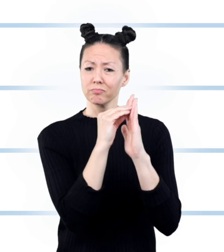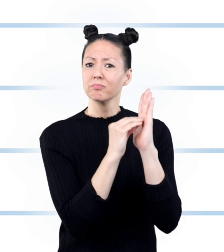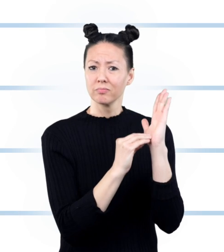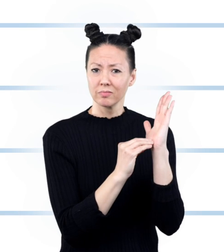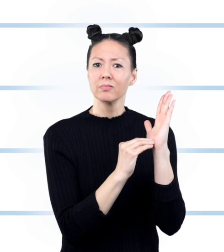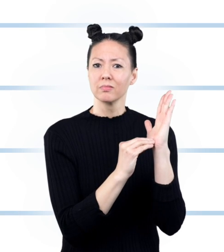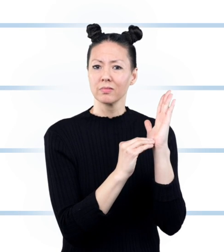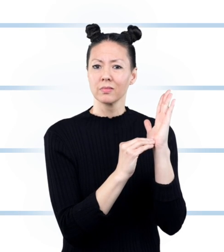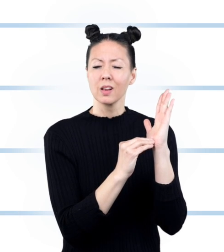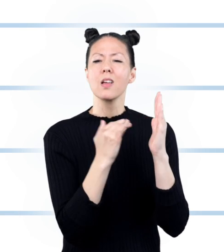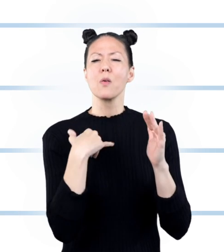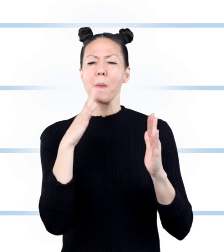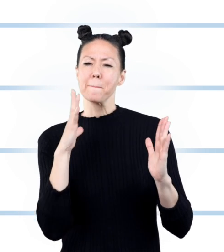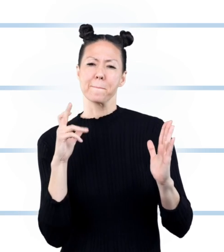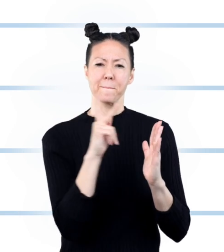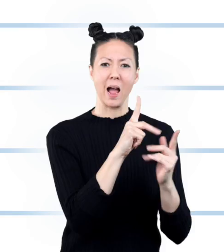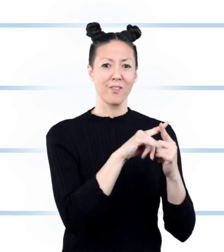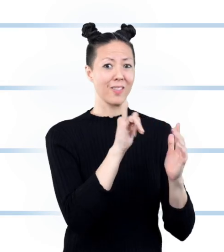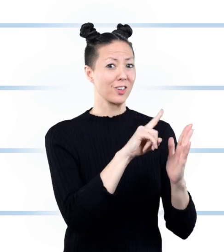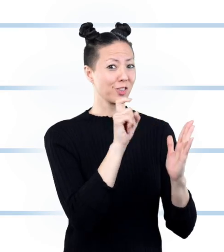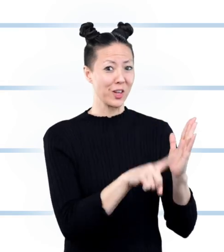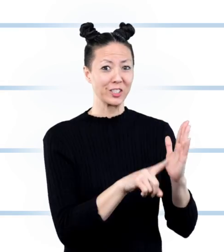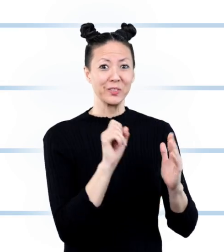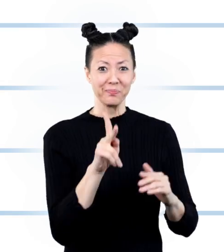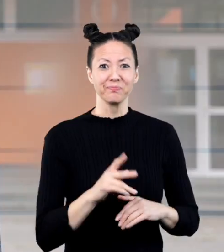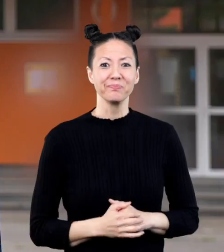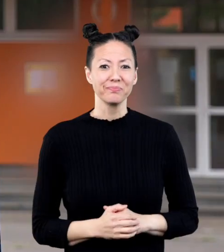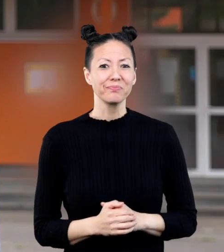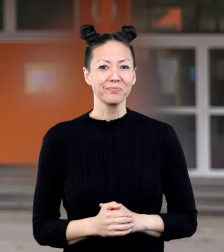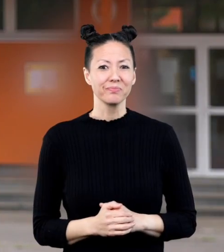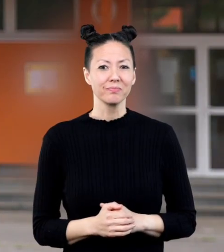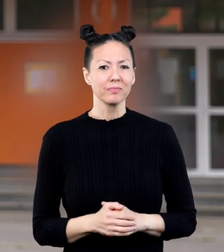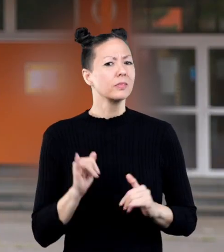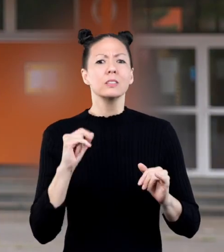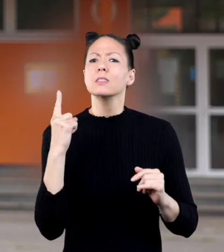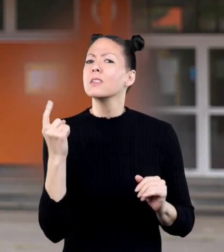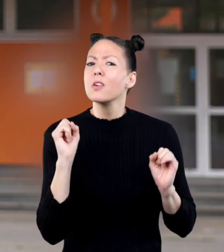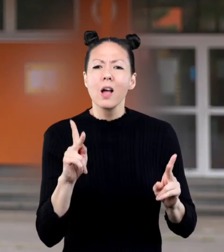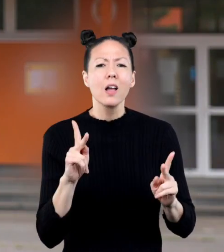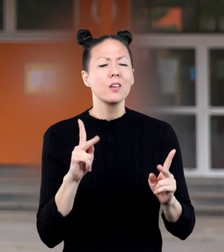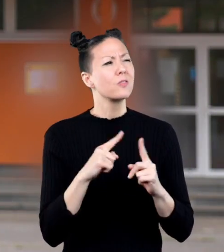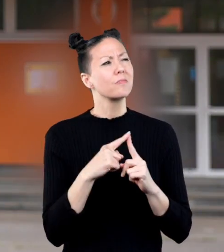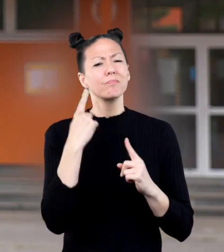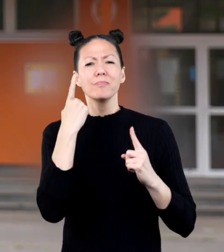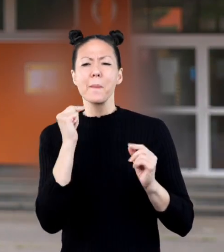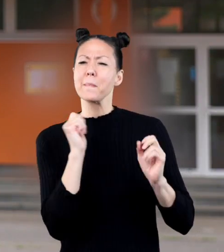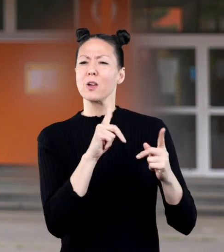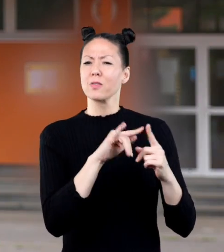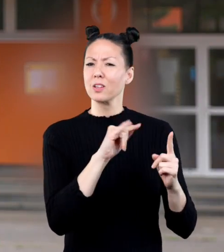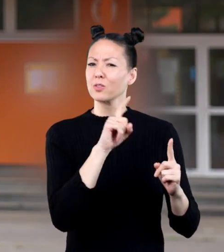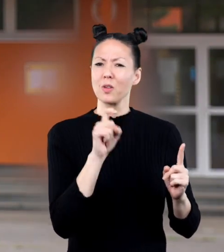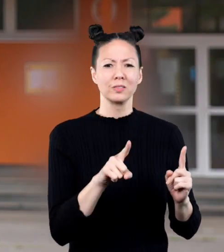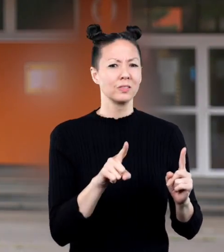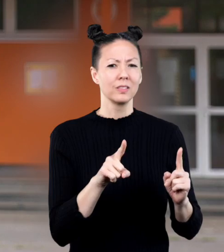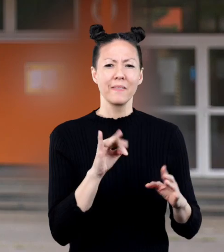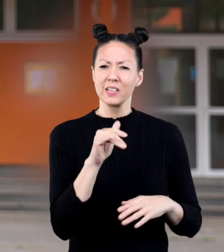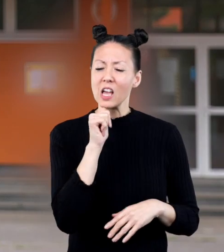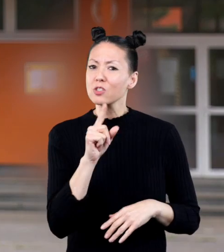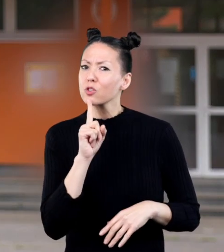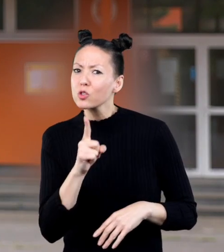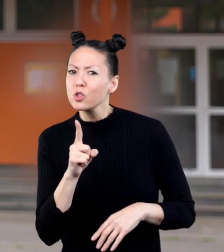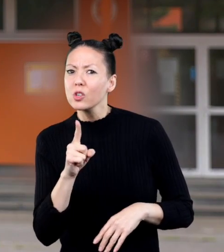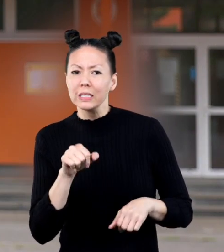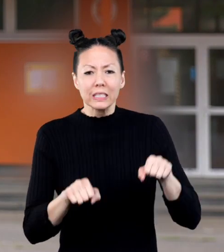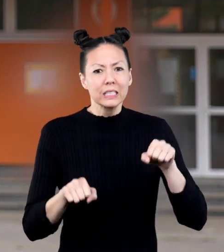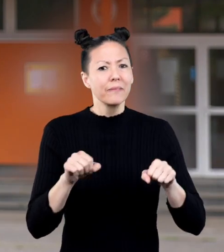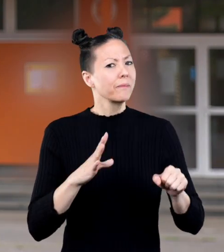down. We'll come back to that question. It's always okay to come back to a question if you aren't sure of